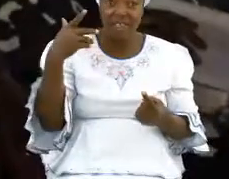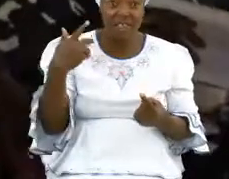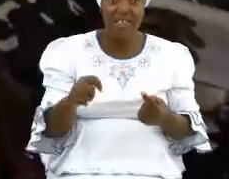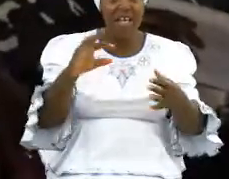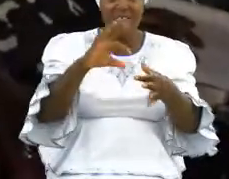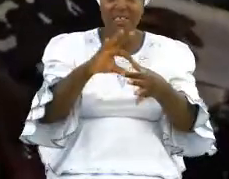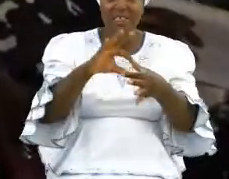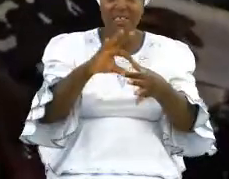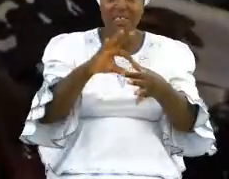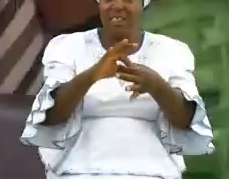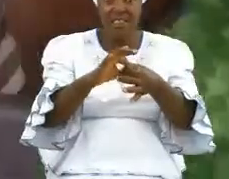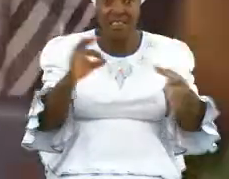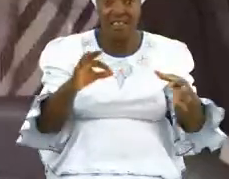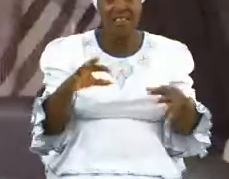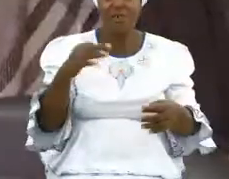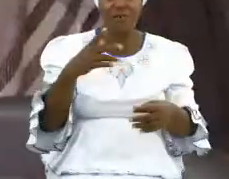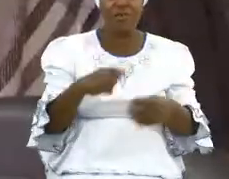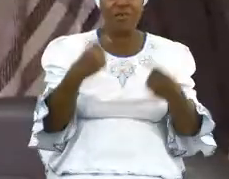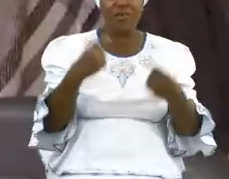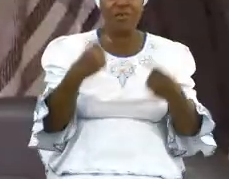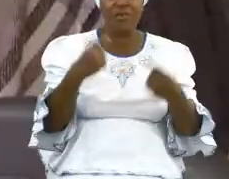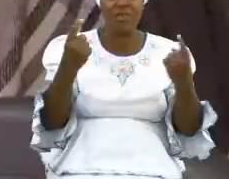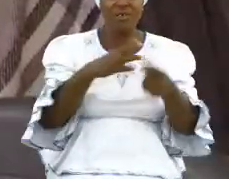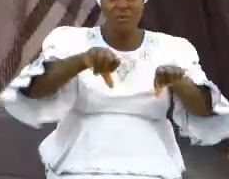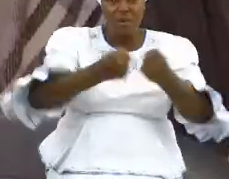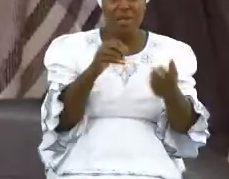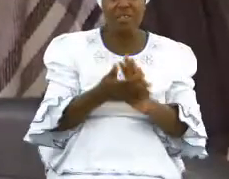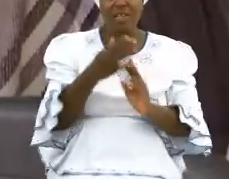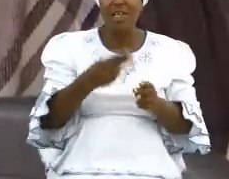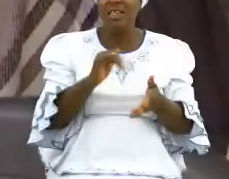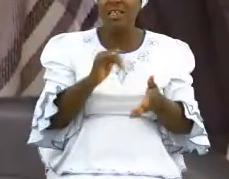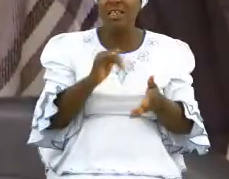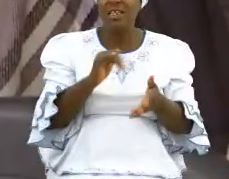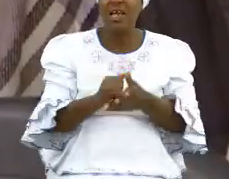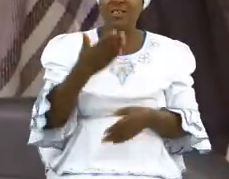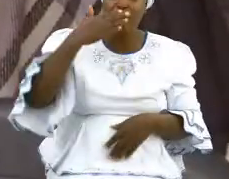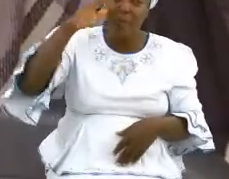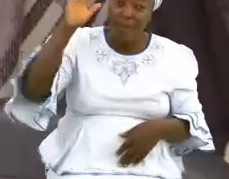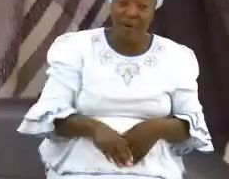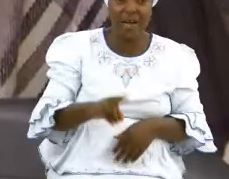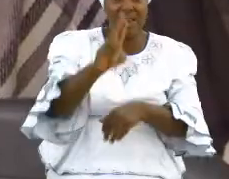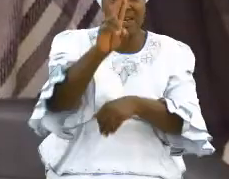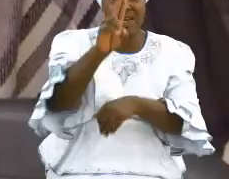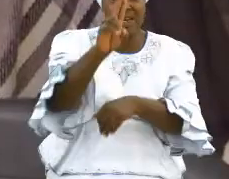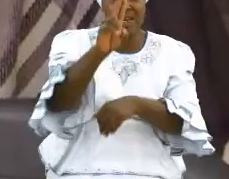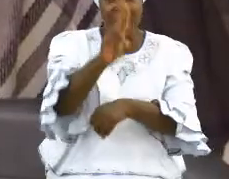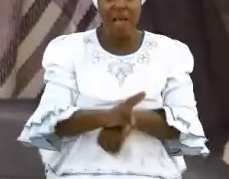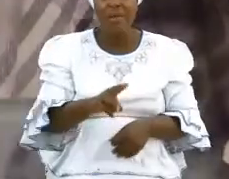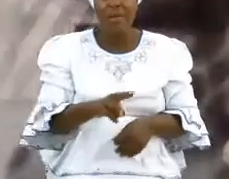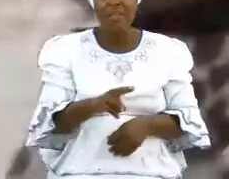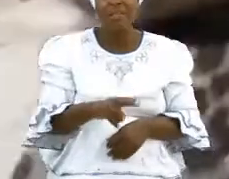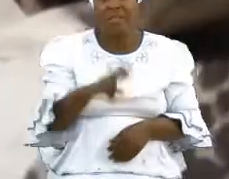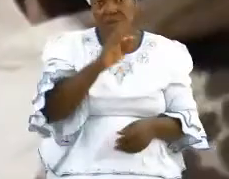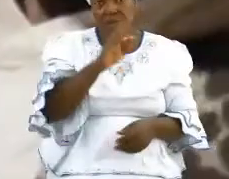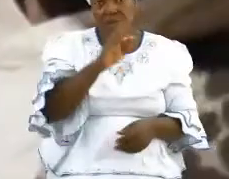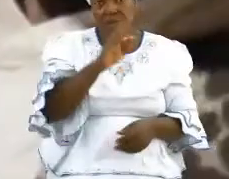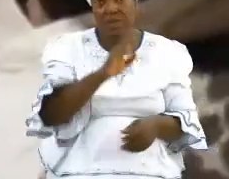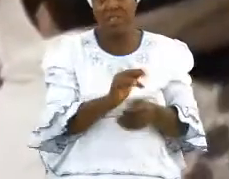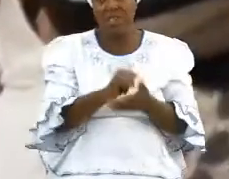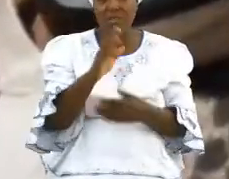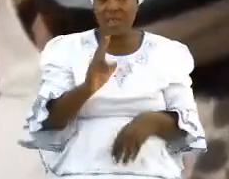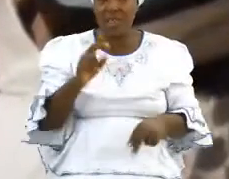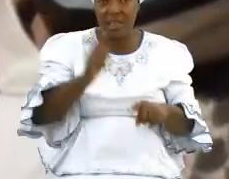will break. That bad habit, you couldn't stop by yourself. You come into the presence of